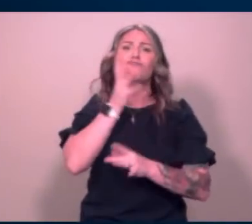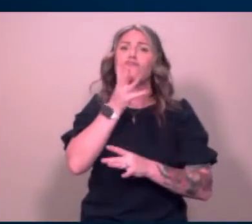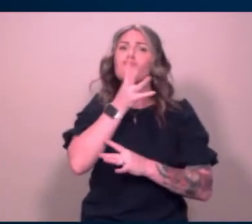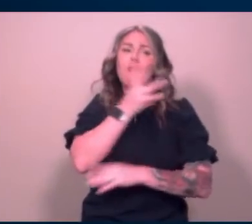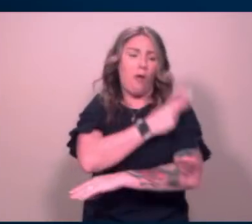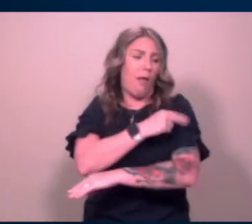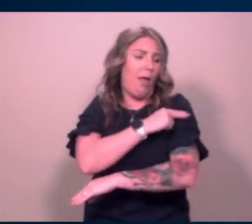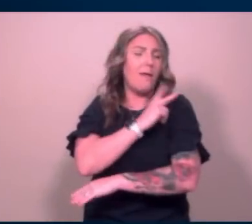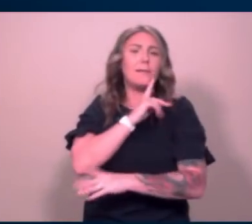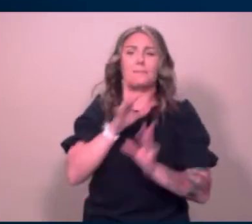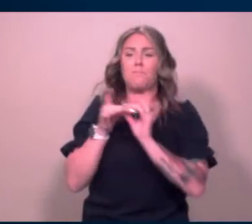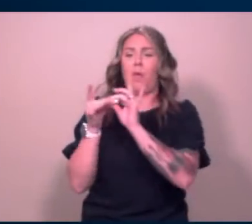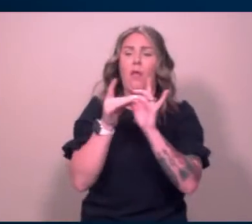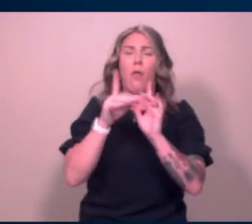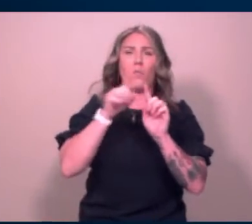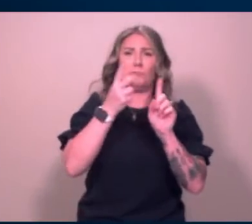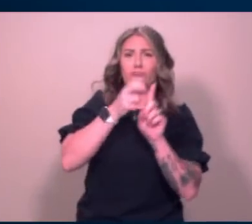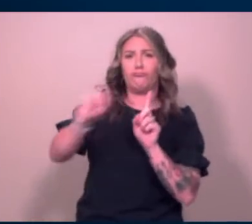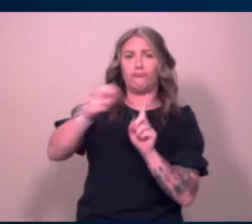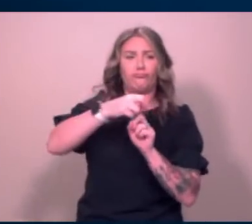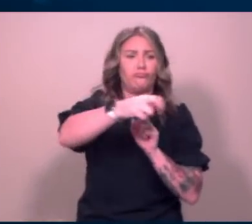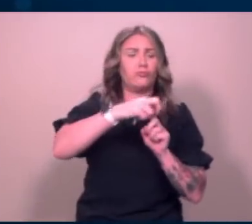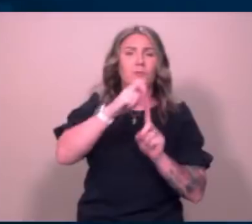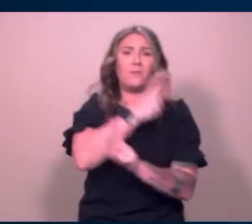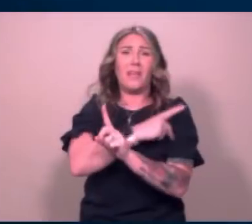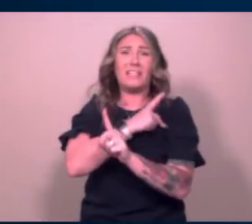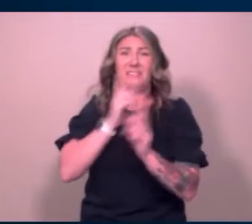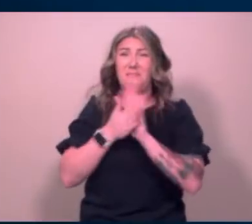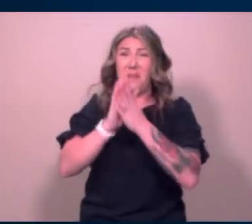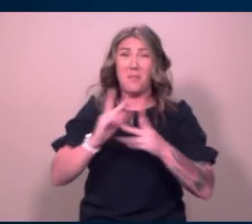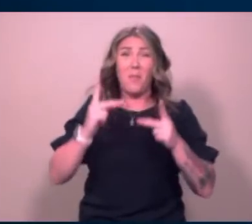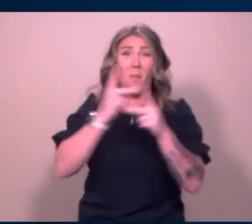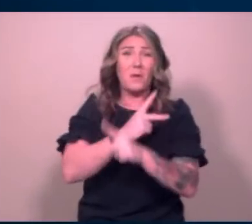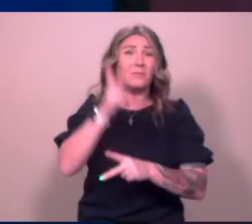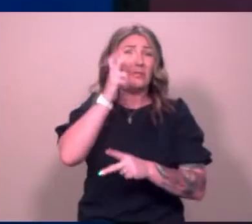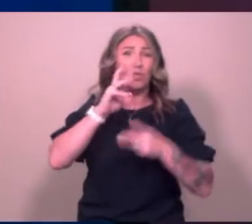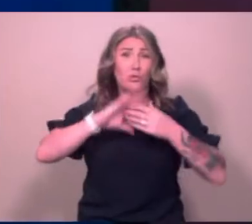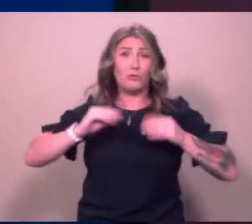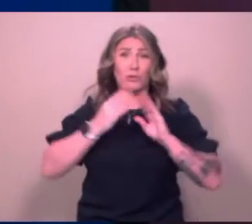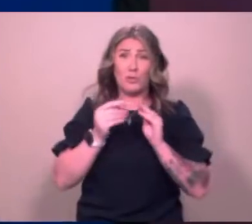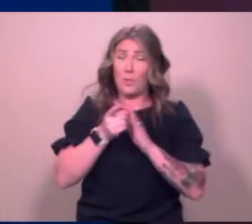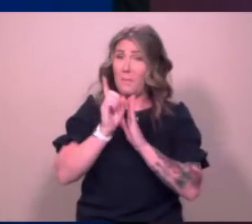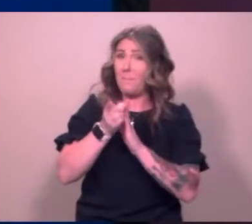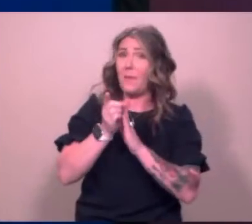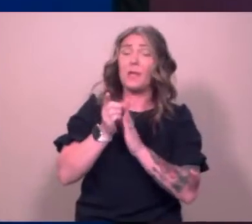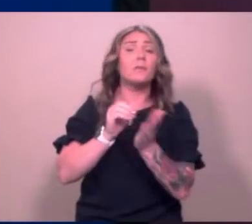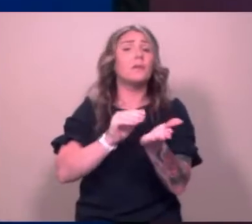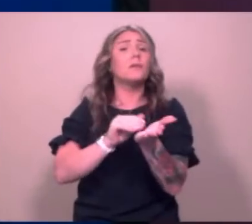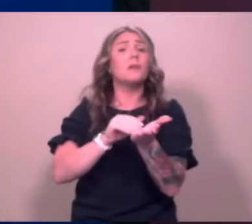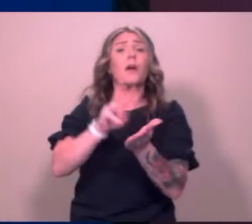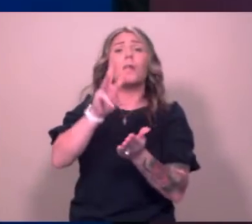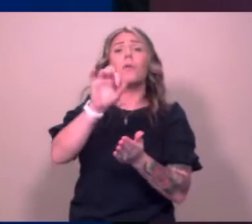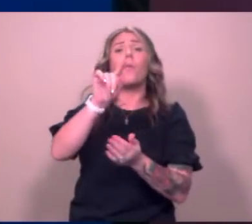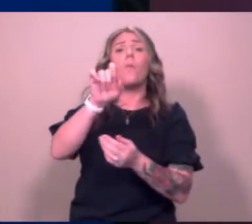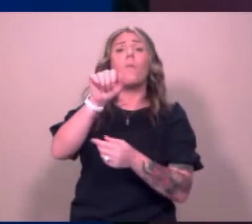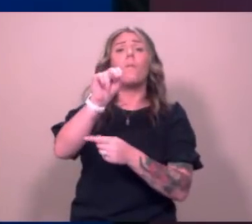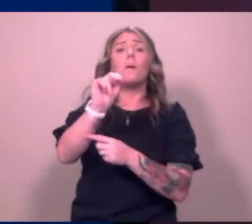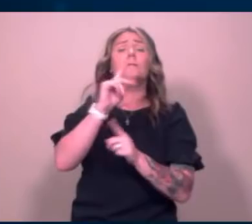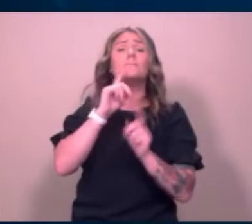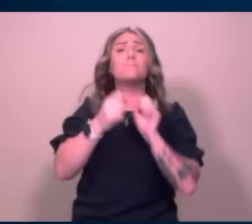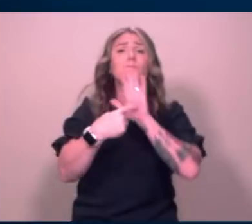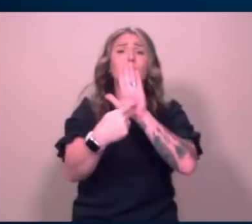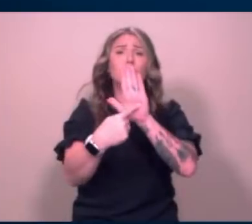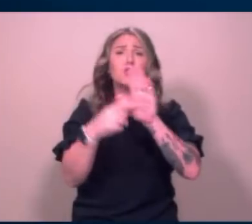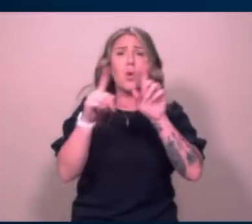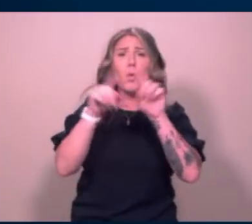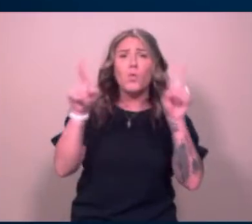to transfer patients. We know that's gotten worse true, and we're going to hear that story in a minute. Dr. Watson, show us the graph you have depicting the pressure